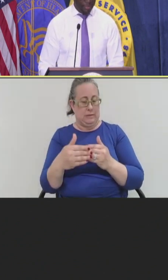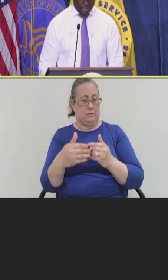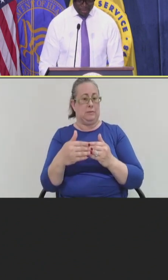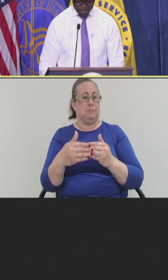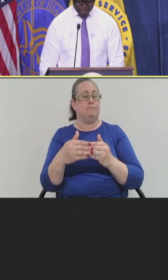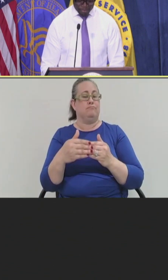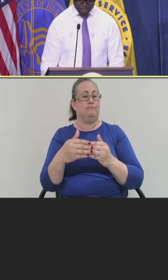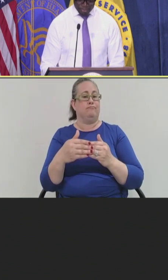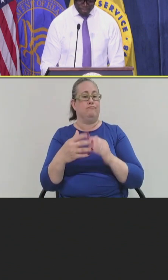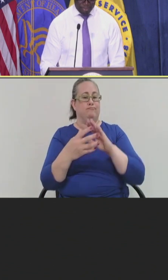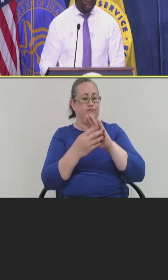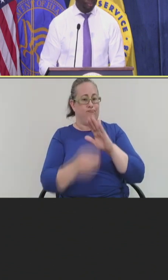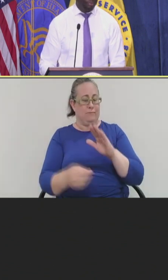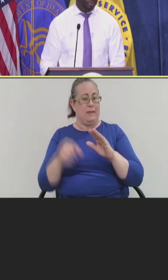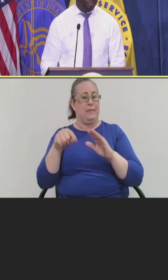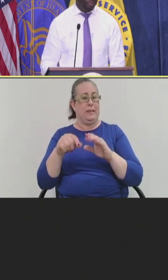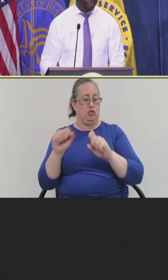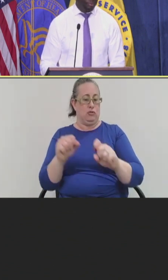plan.